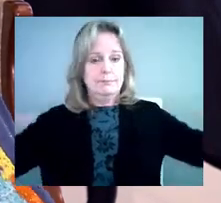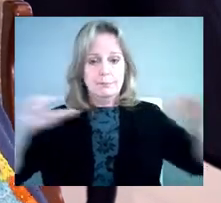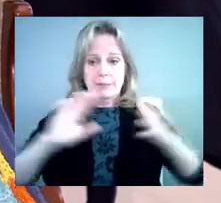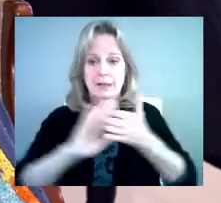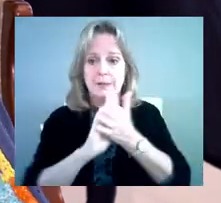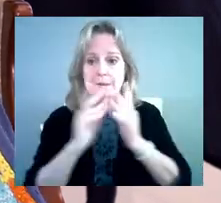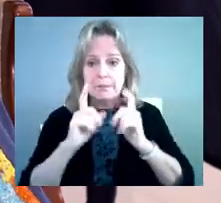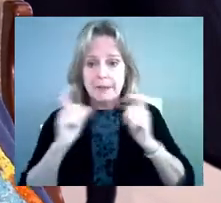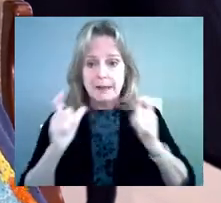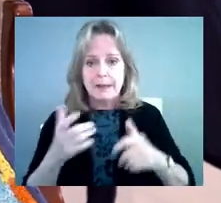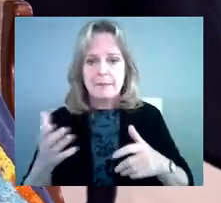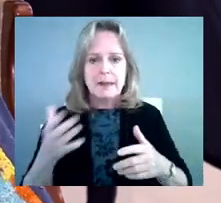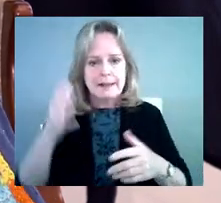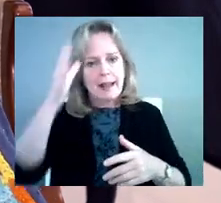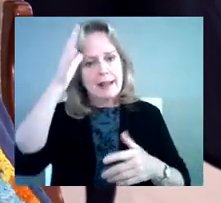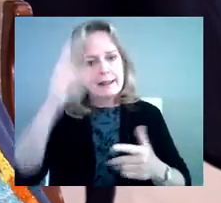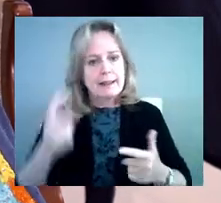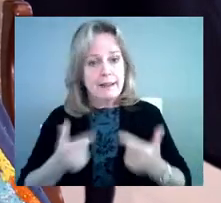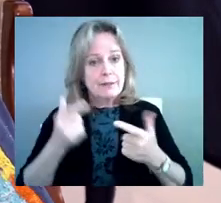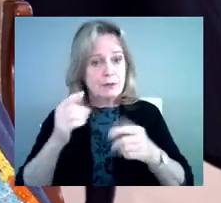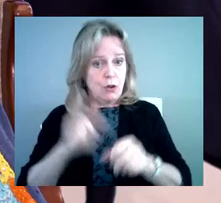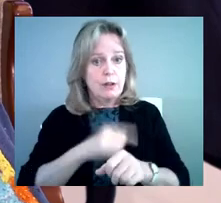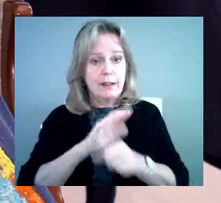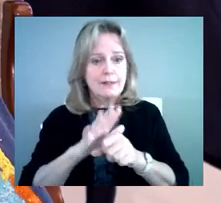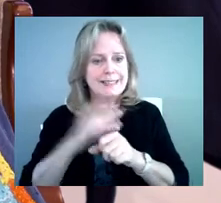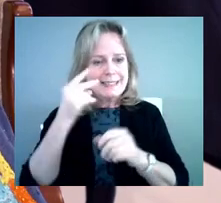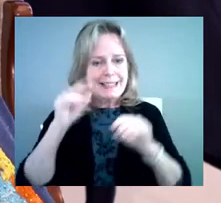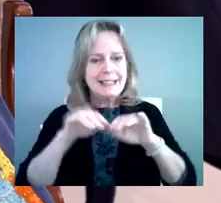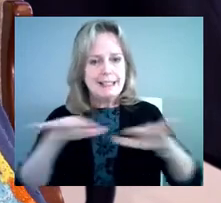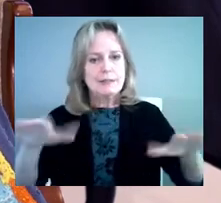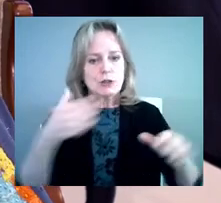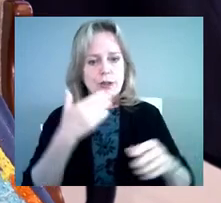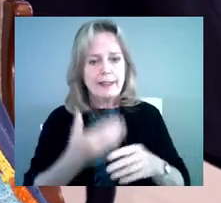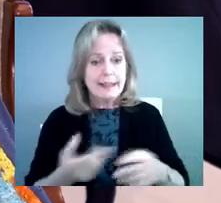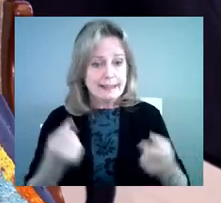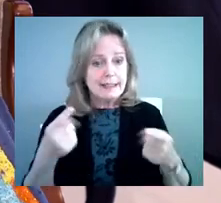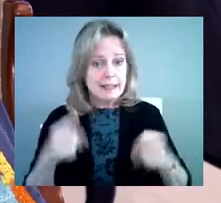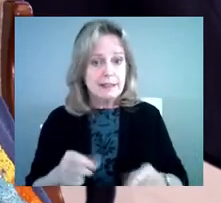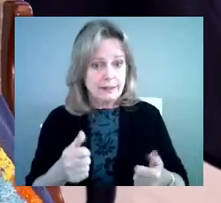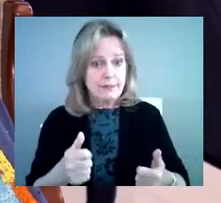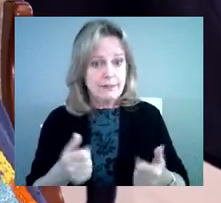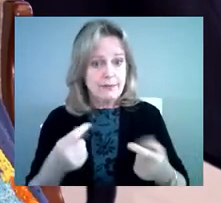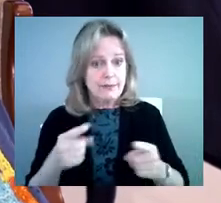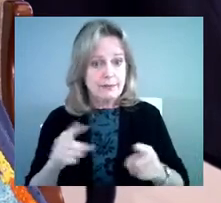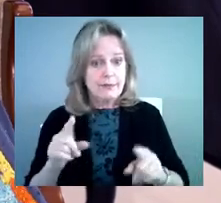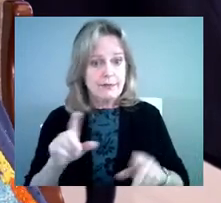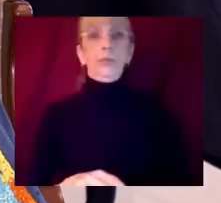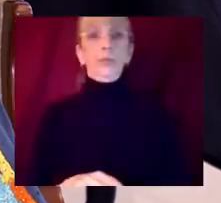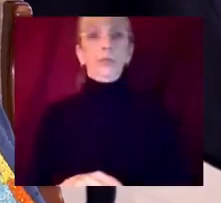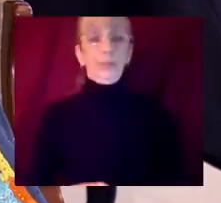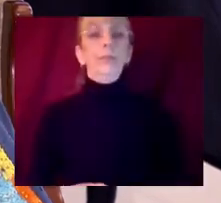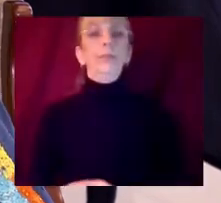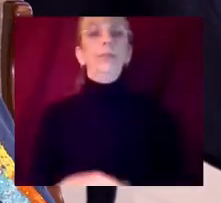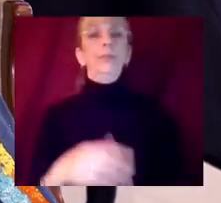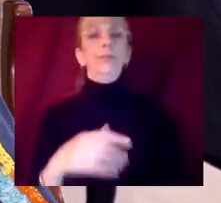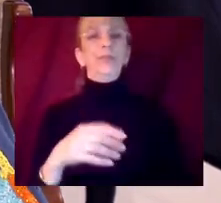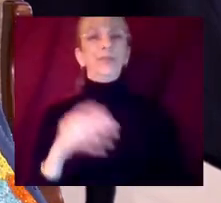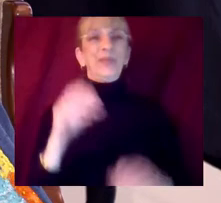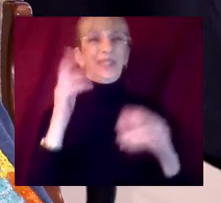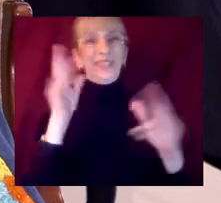got to live long enough to see it doing good, and he got such a kick out of hearing the kids call me the book lady.